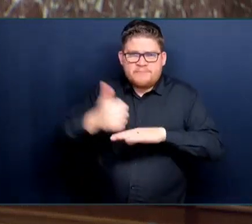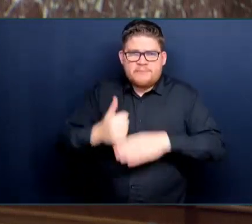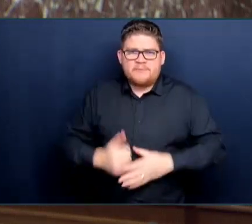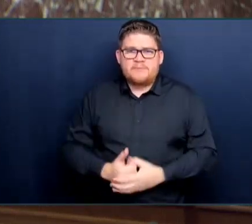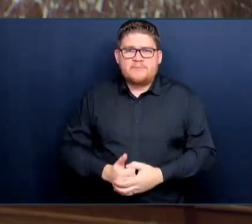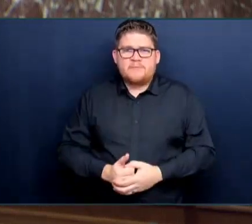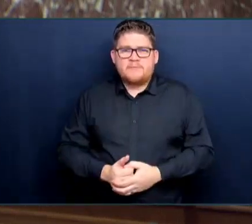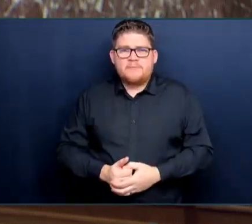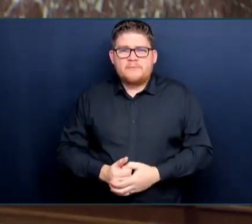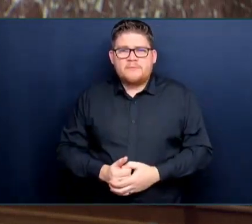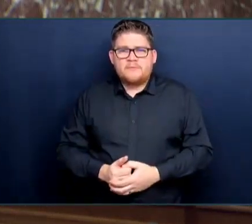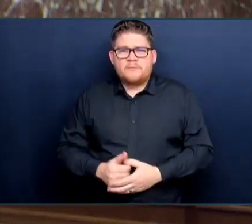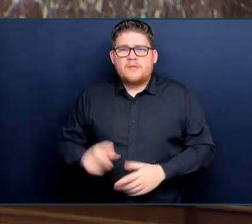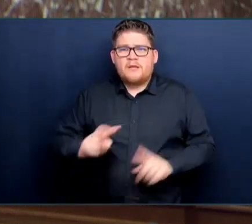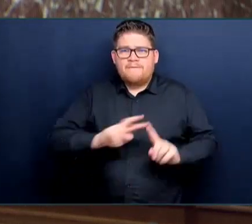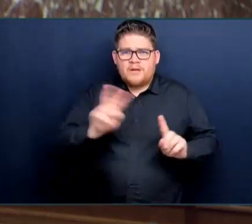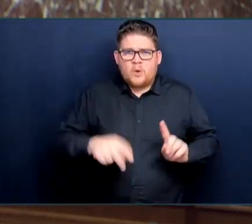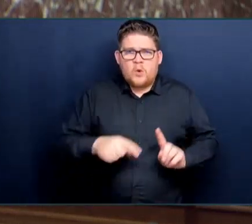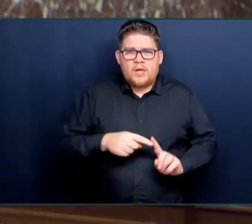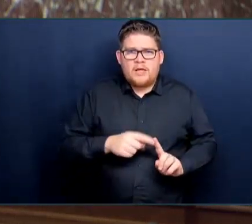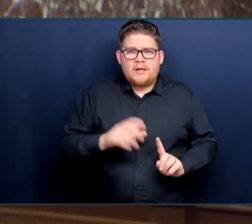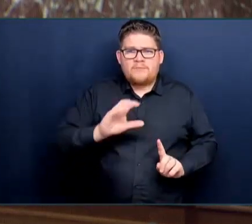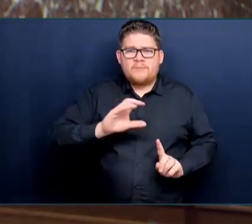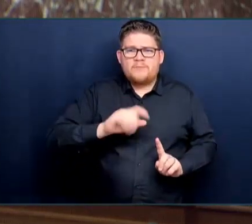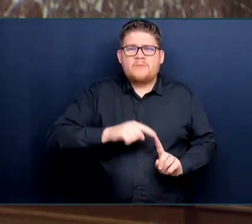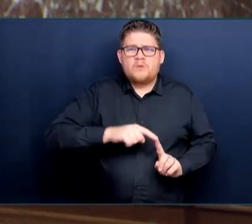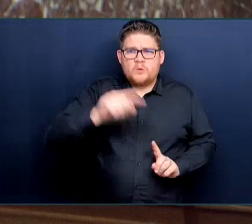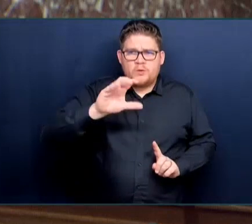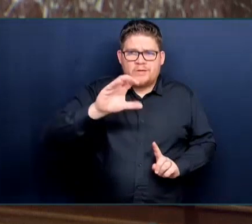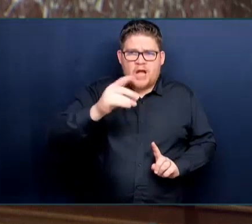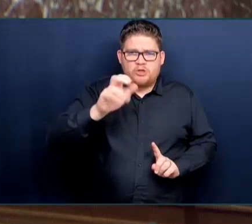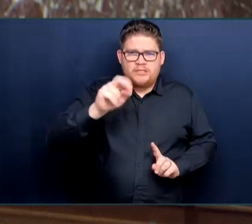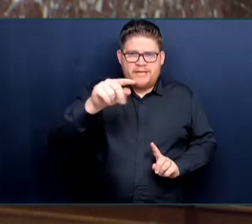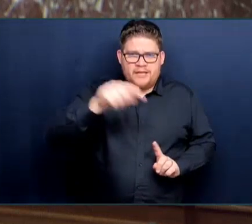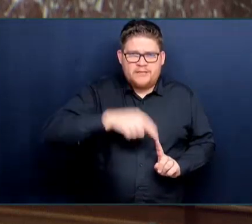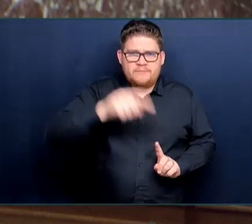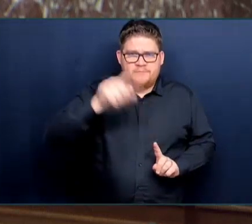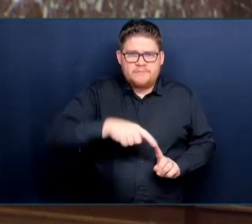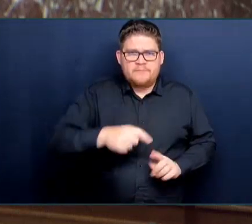of short years ago, as well as between Victoria, Shawnigan Lake, and the